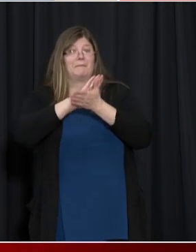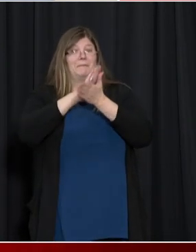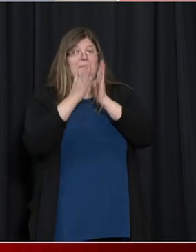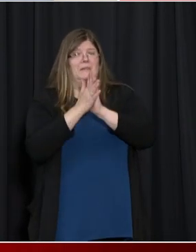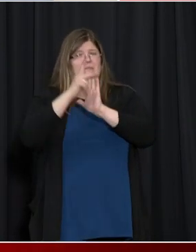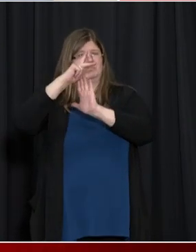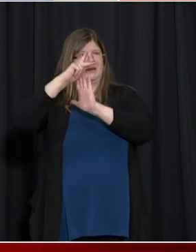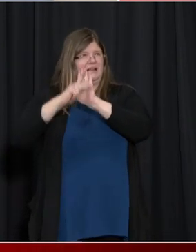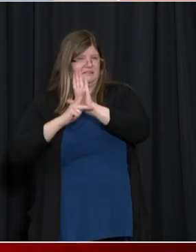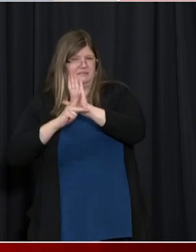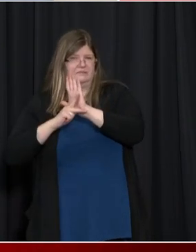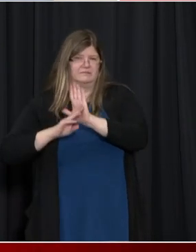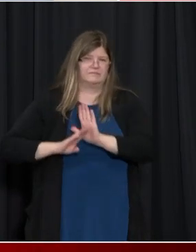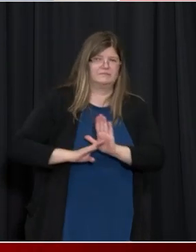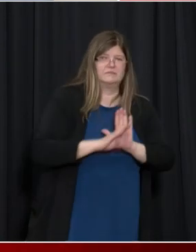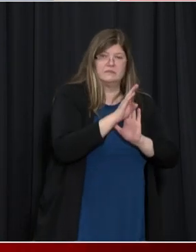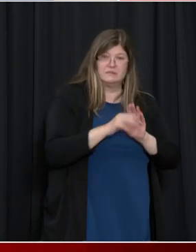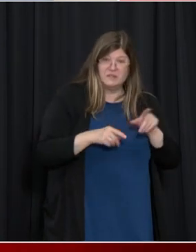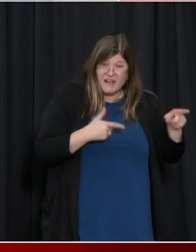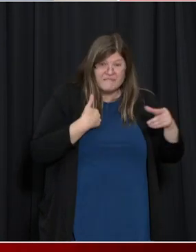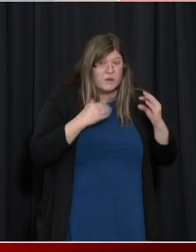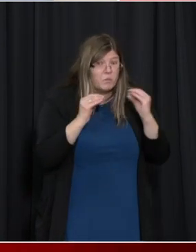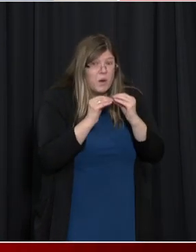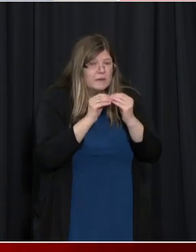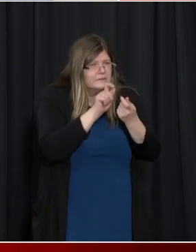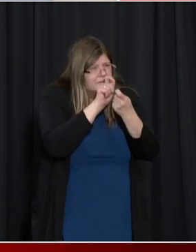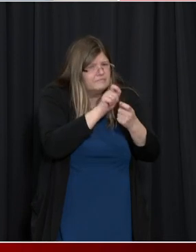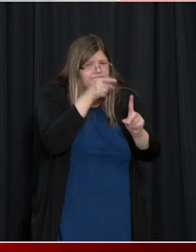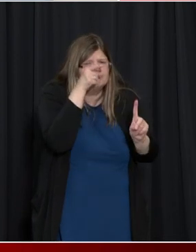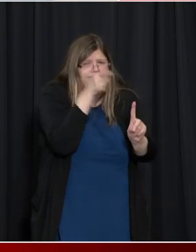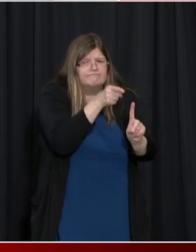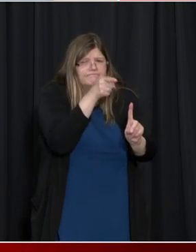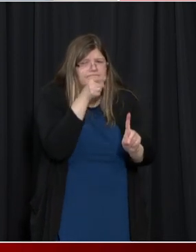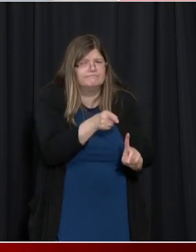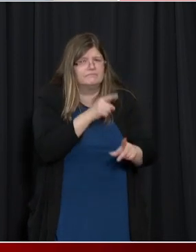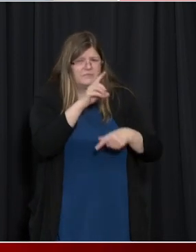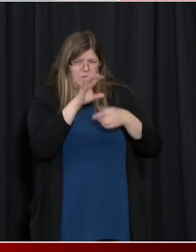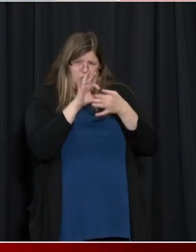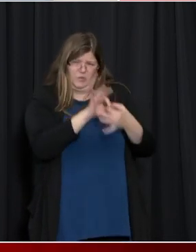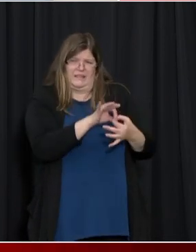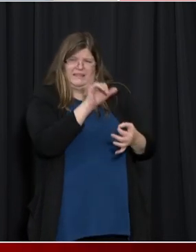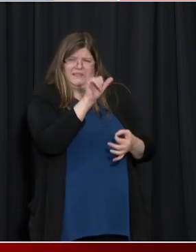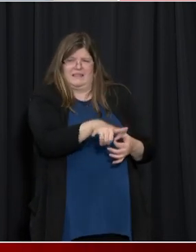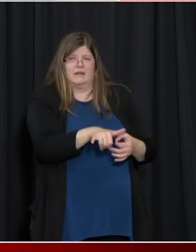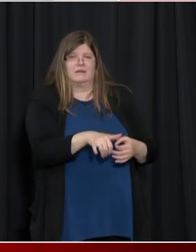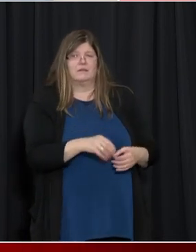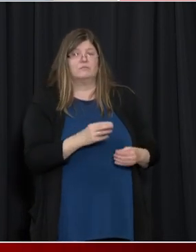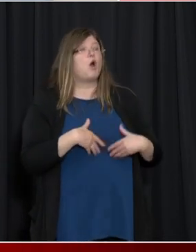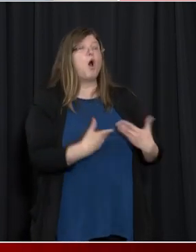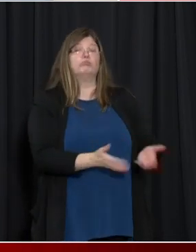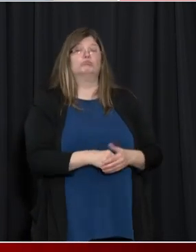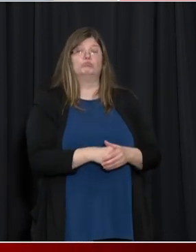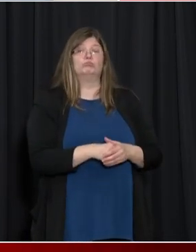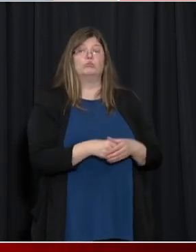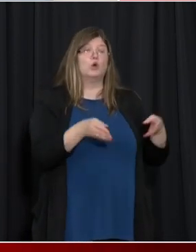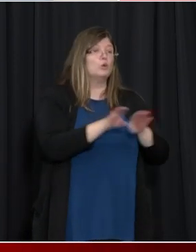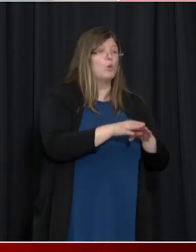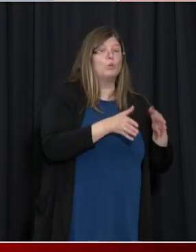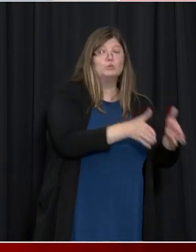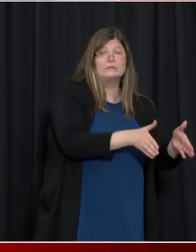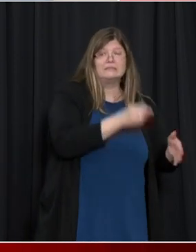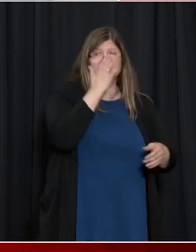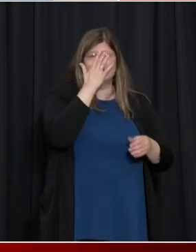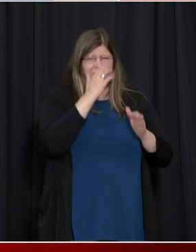discussed any more specifics beyond simply, saying that that's something you should consider, and how that would work to offer